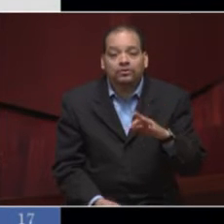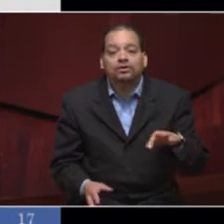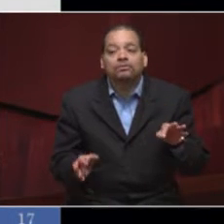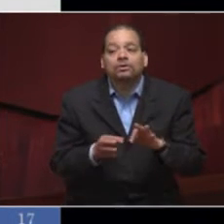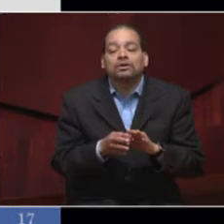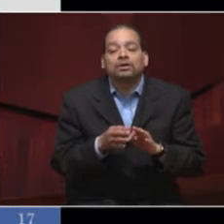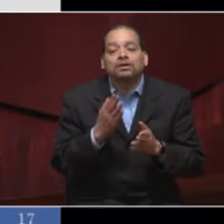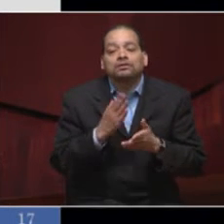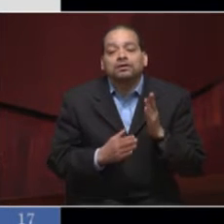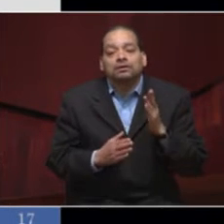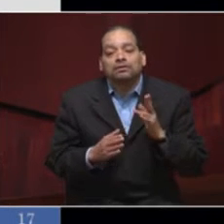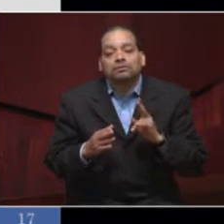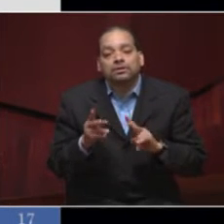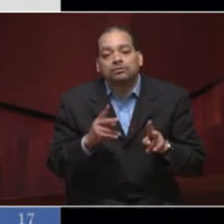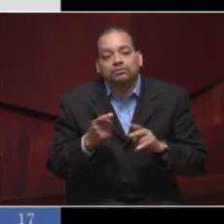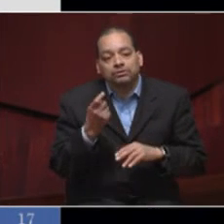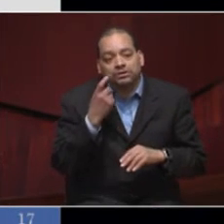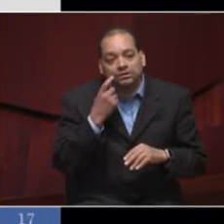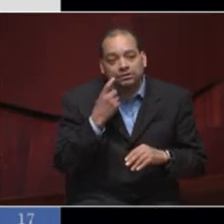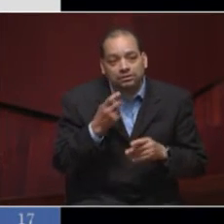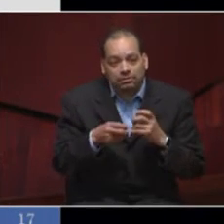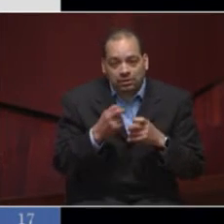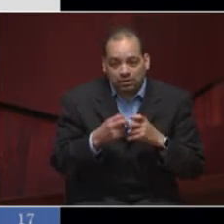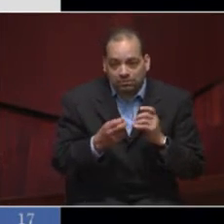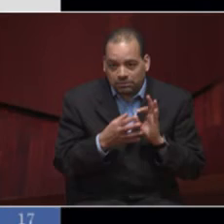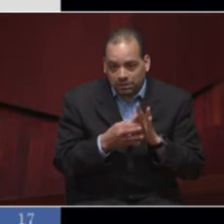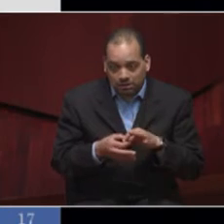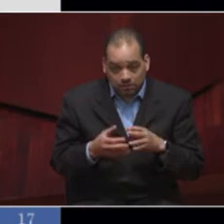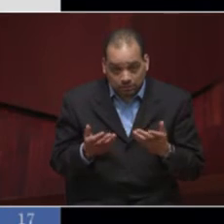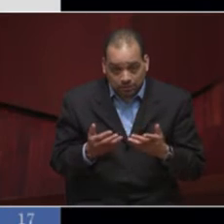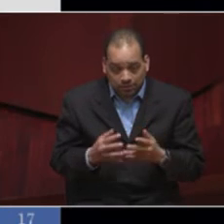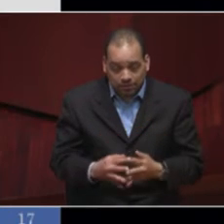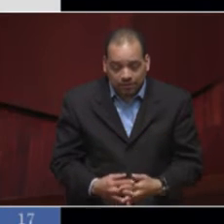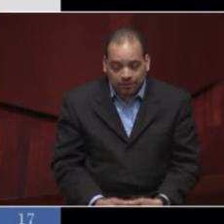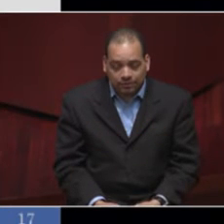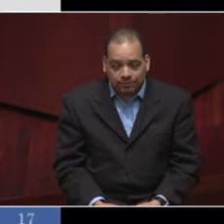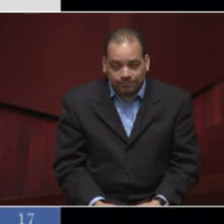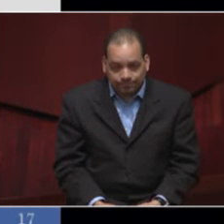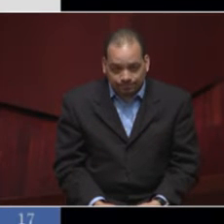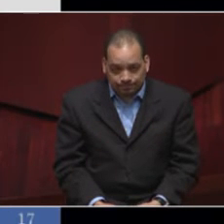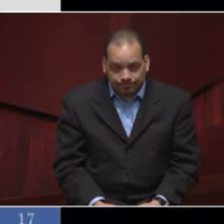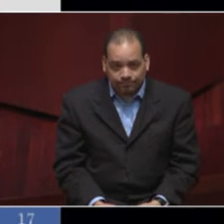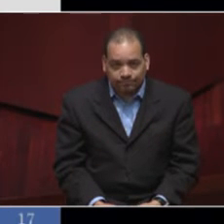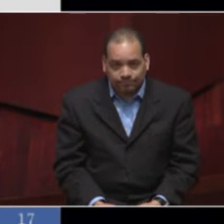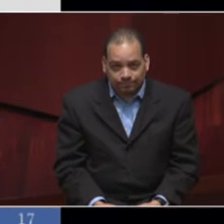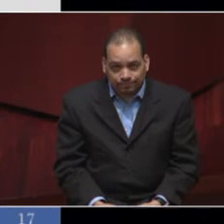some issues with this recently, and that is account managers